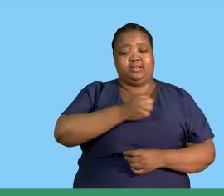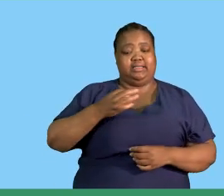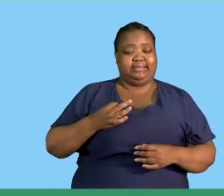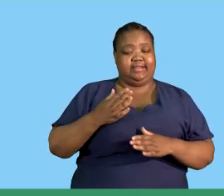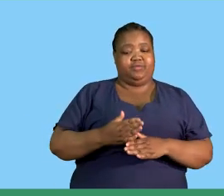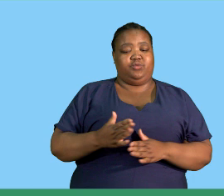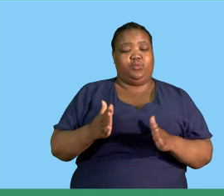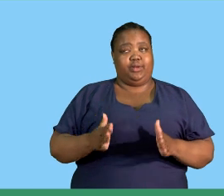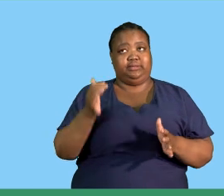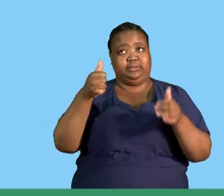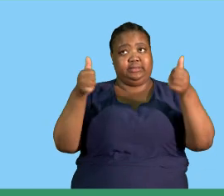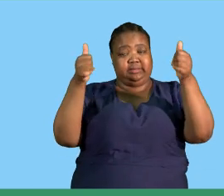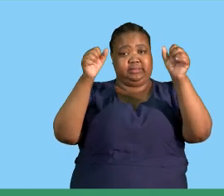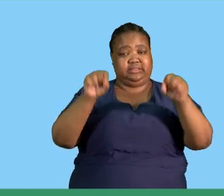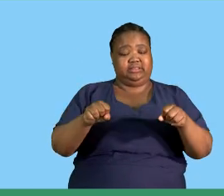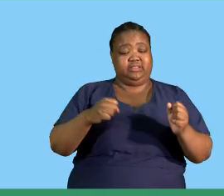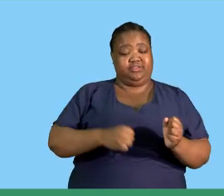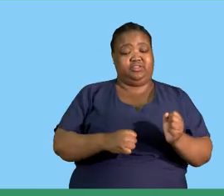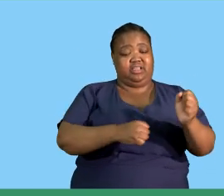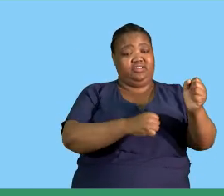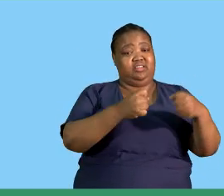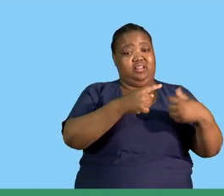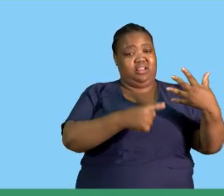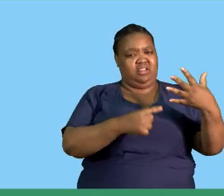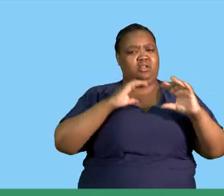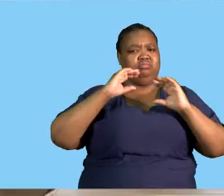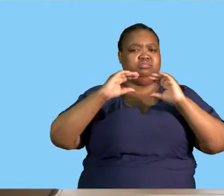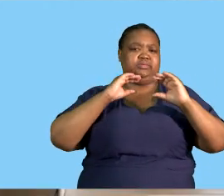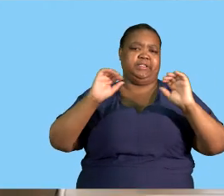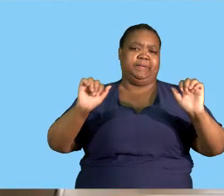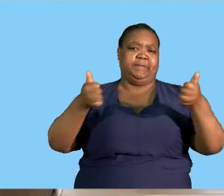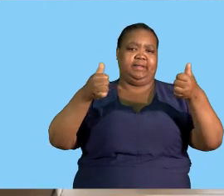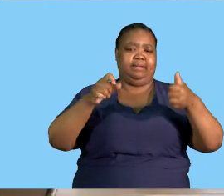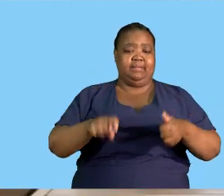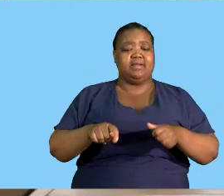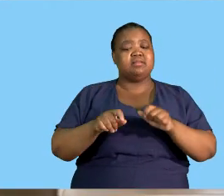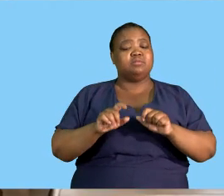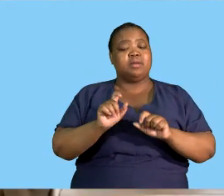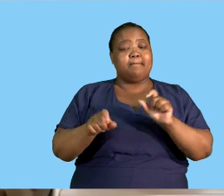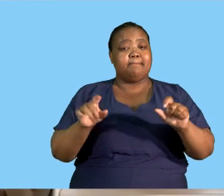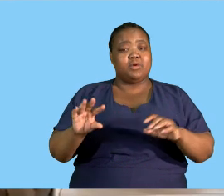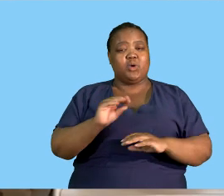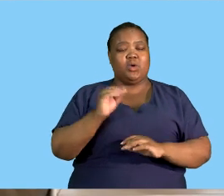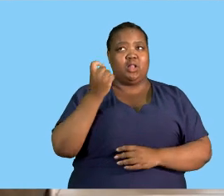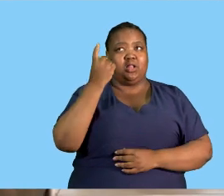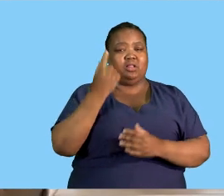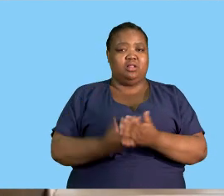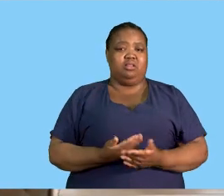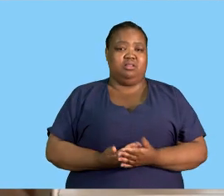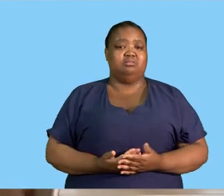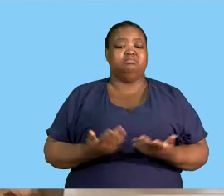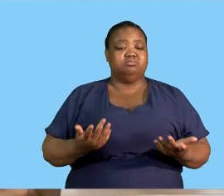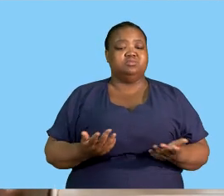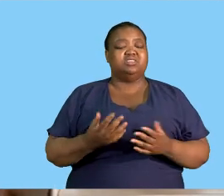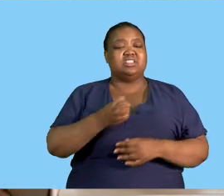investors. We are referring to the employees and the employers. So the strategy needs to be communicated well so that